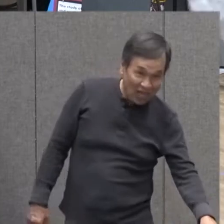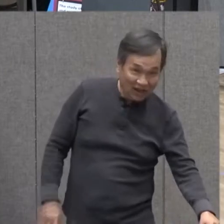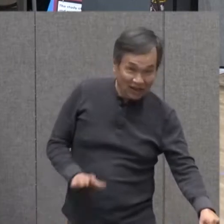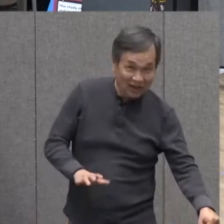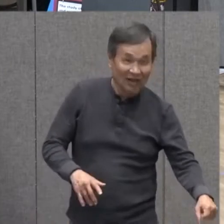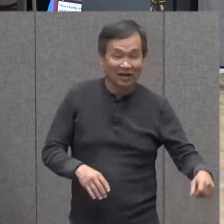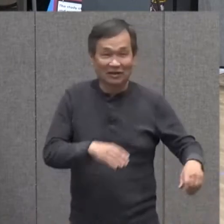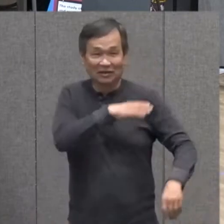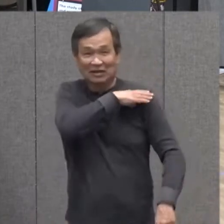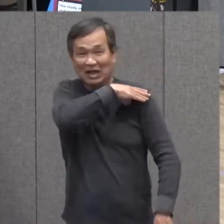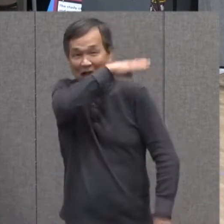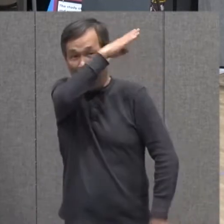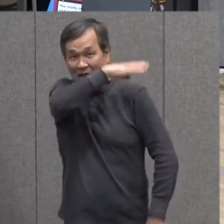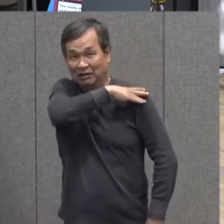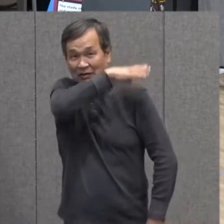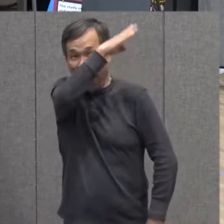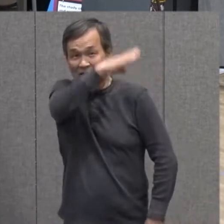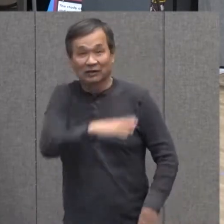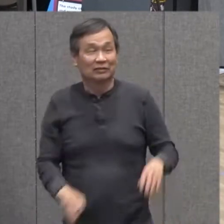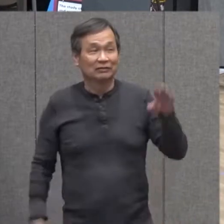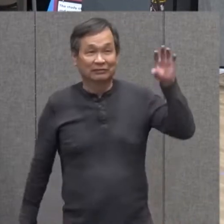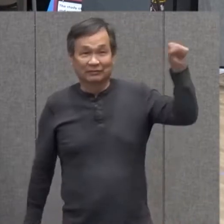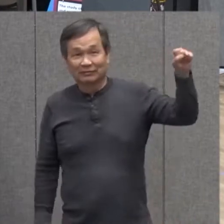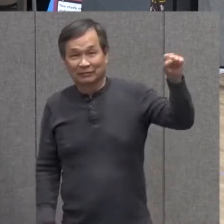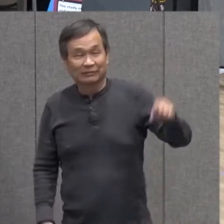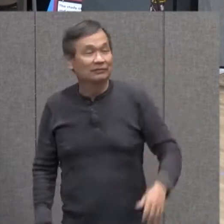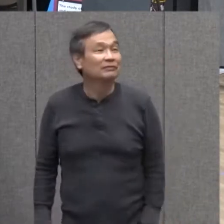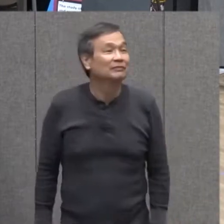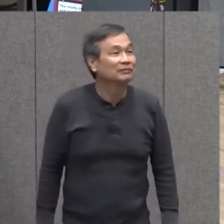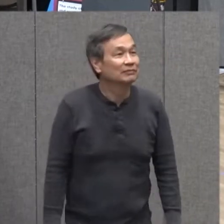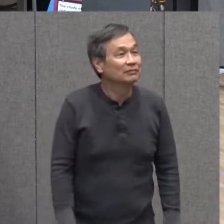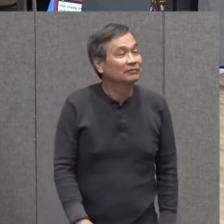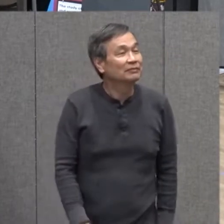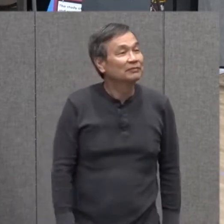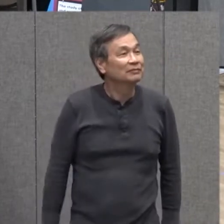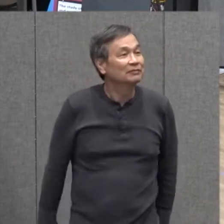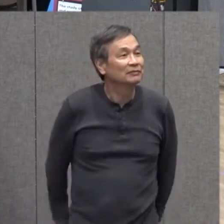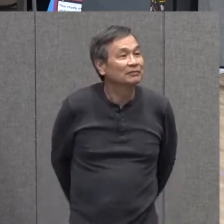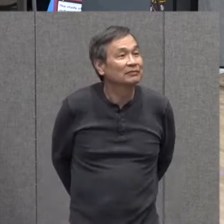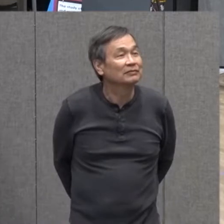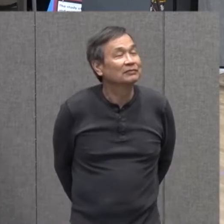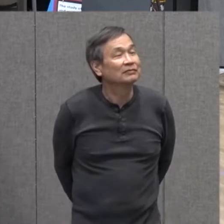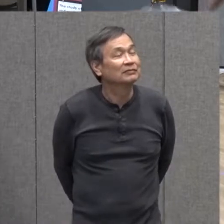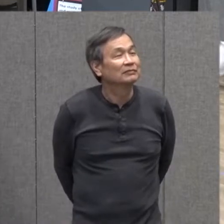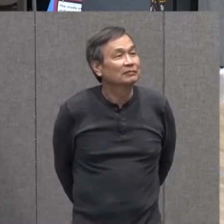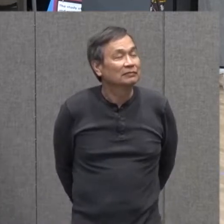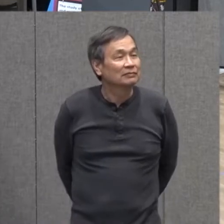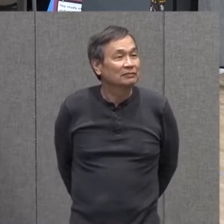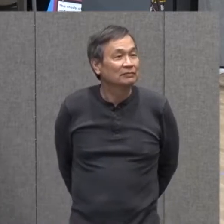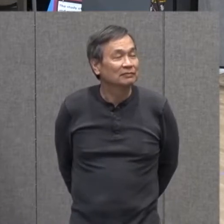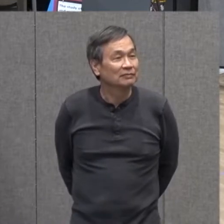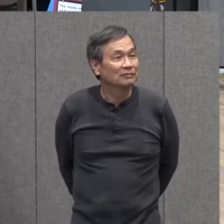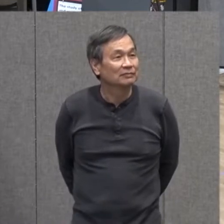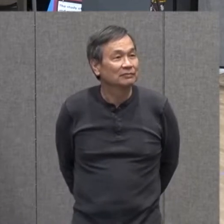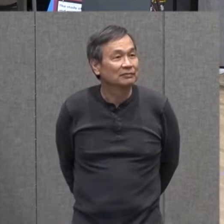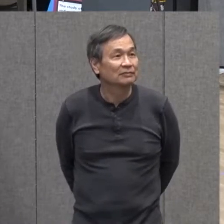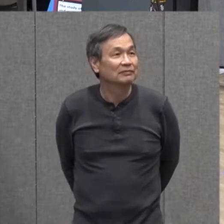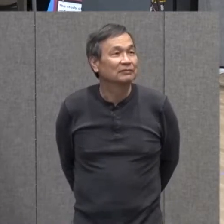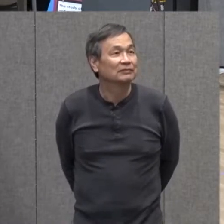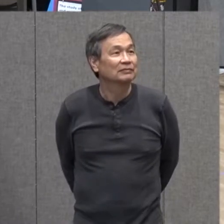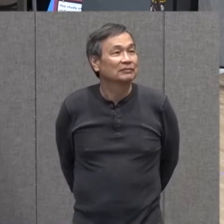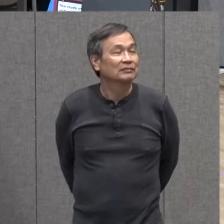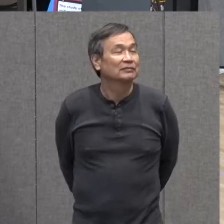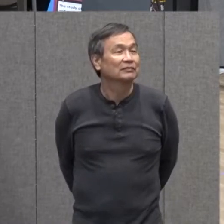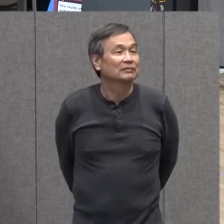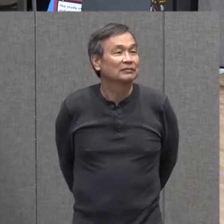So we're just practicing up here at a high level. Estamos practicando a un nivel alto, arriba de los hombros.